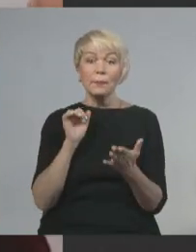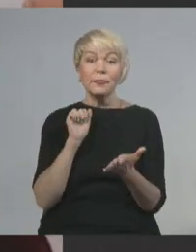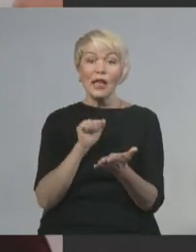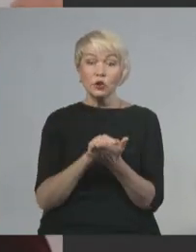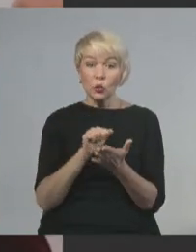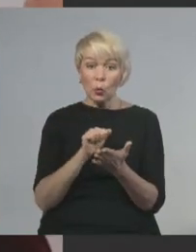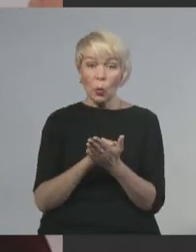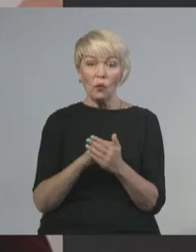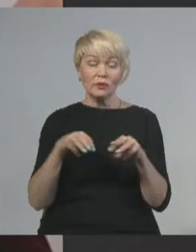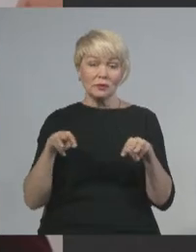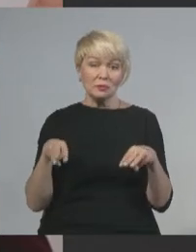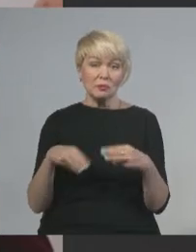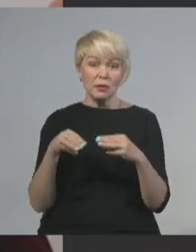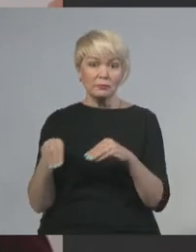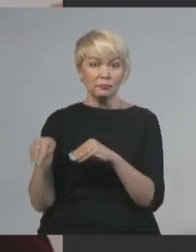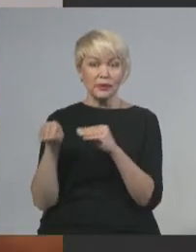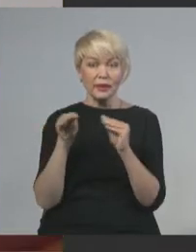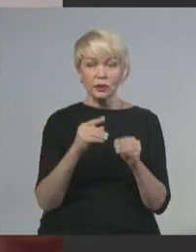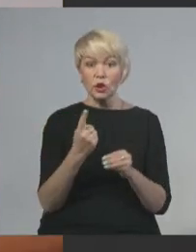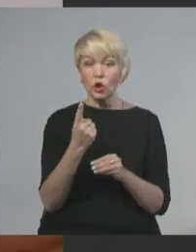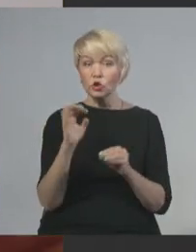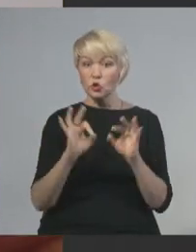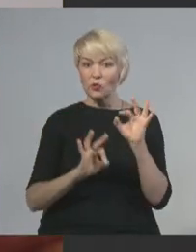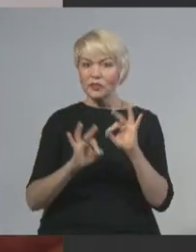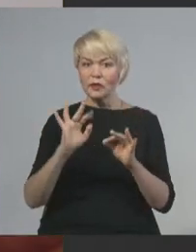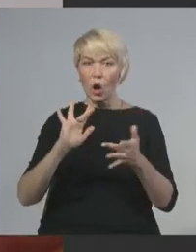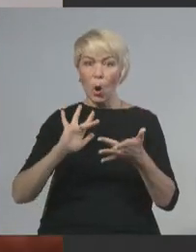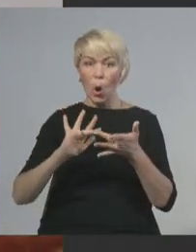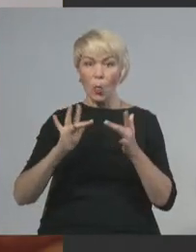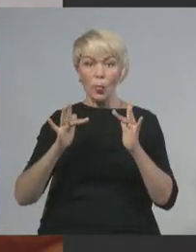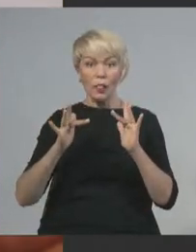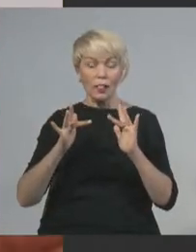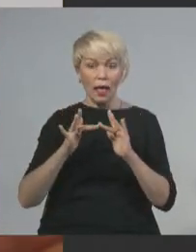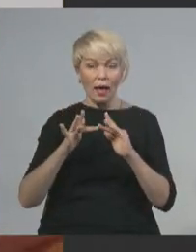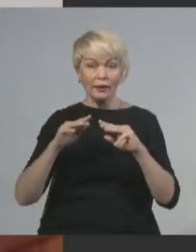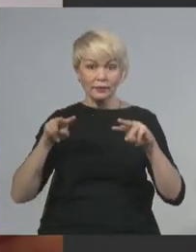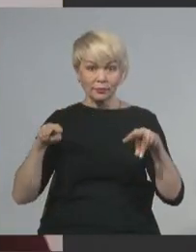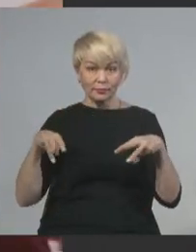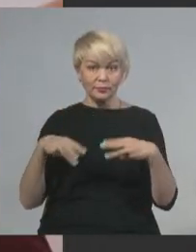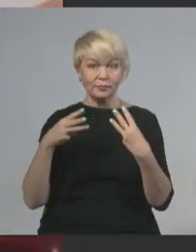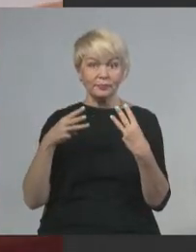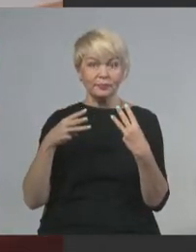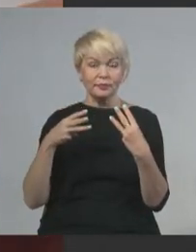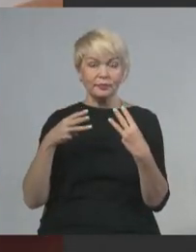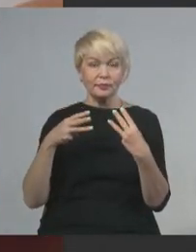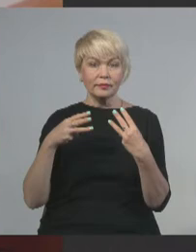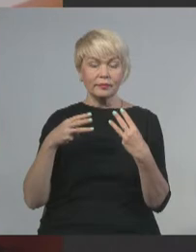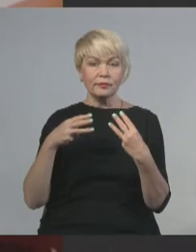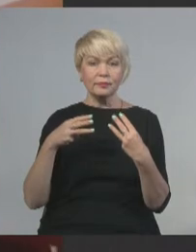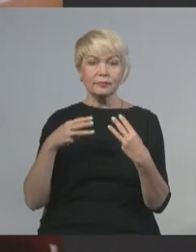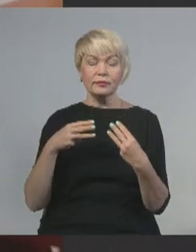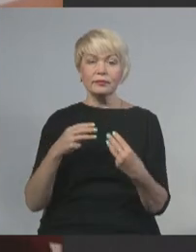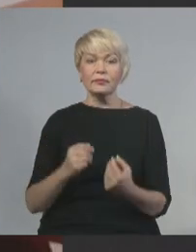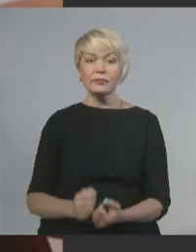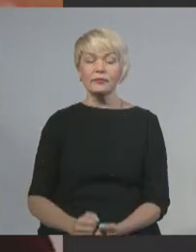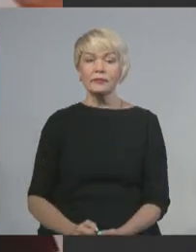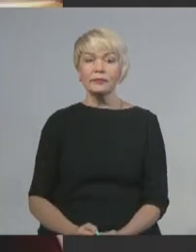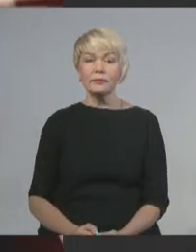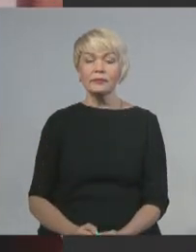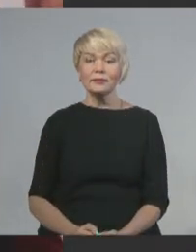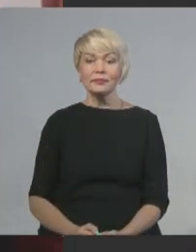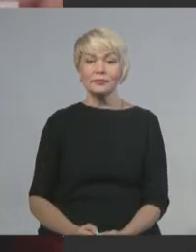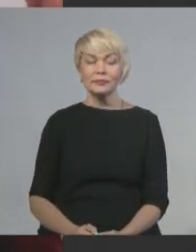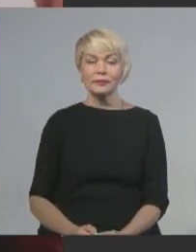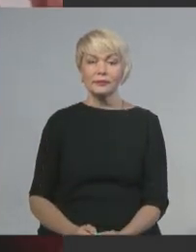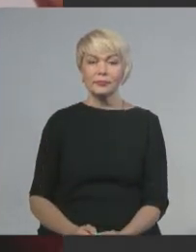our regular france culture which could not do any live broadcasting for long period of the learn had to to go